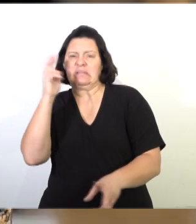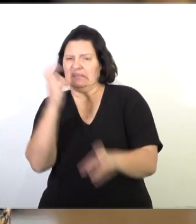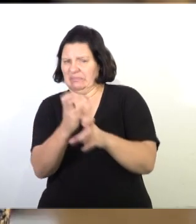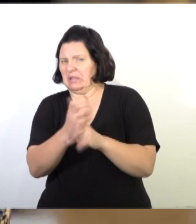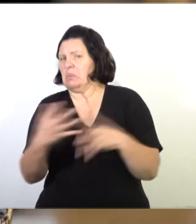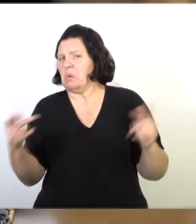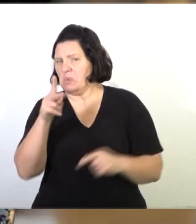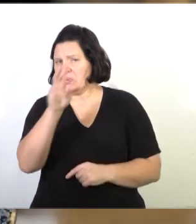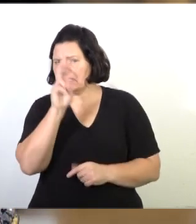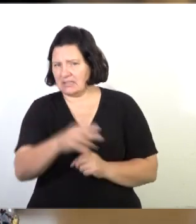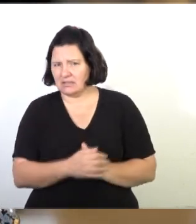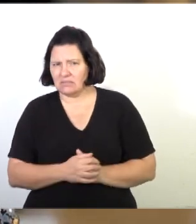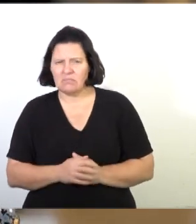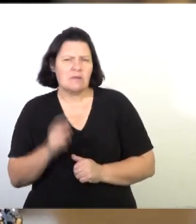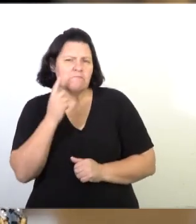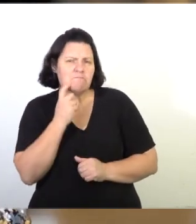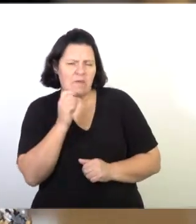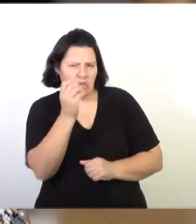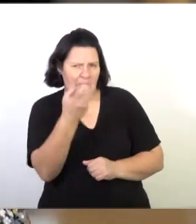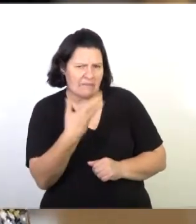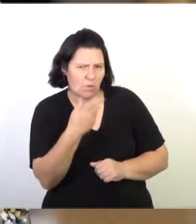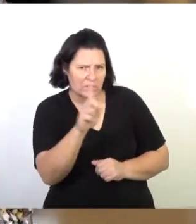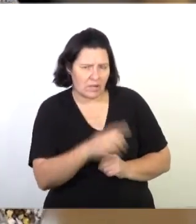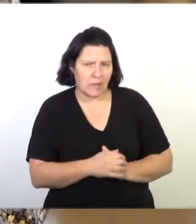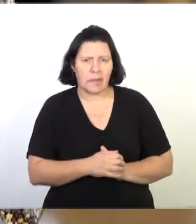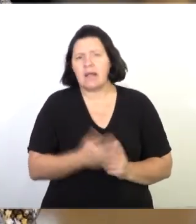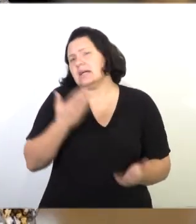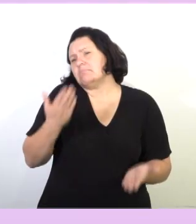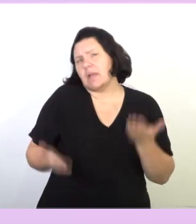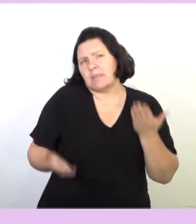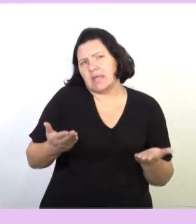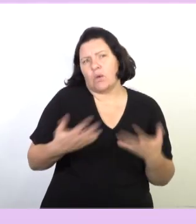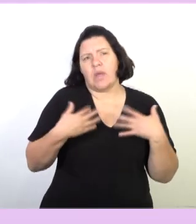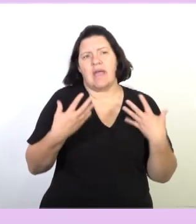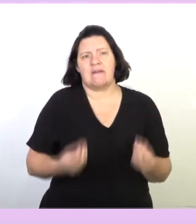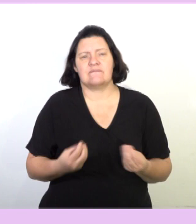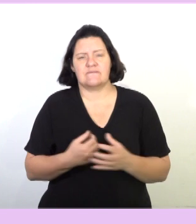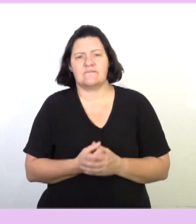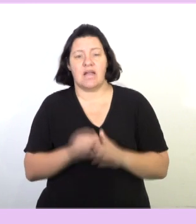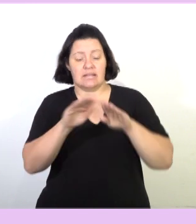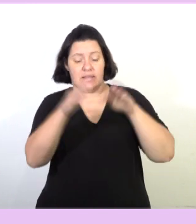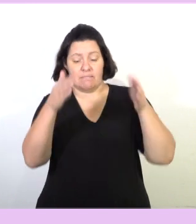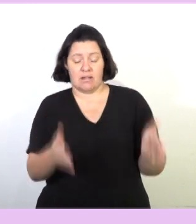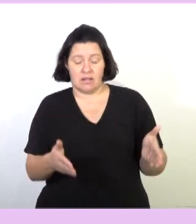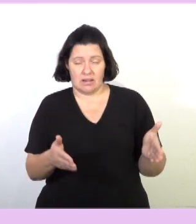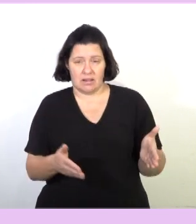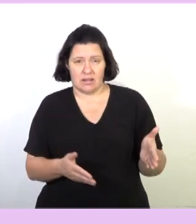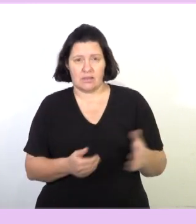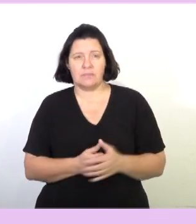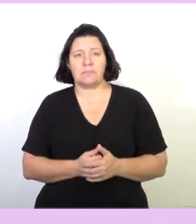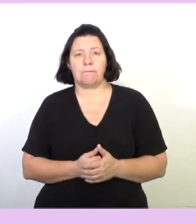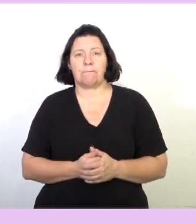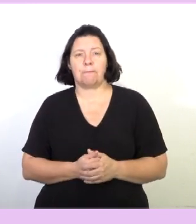be a bit tricky, let's make sense of what is being given. So say over here we have a table.